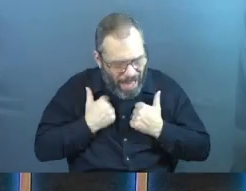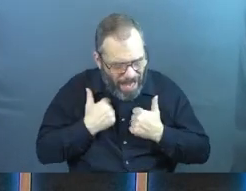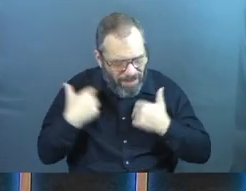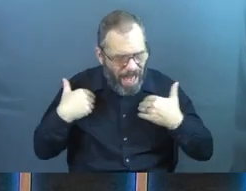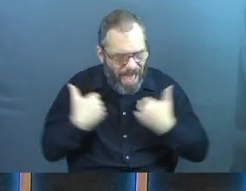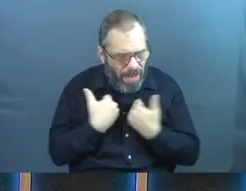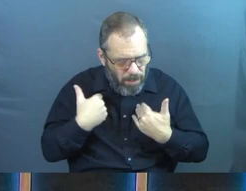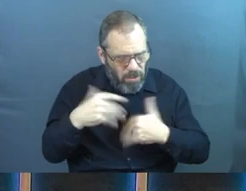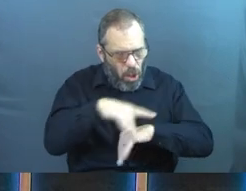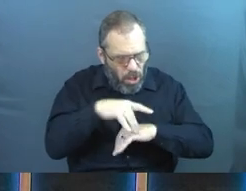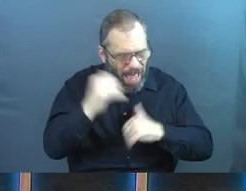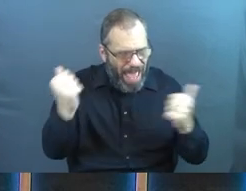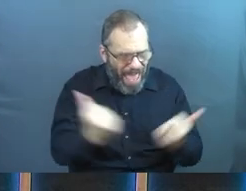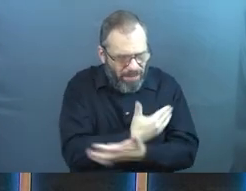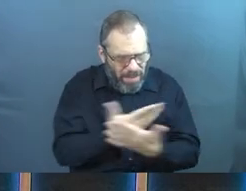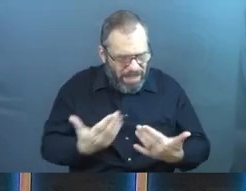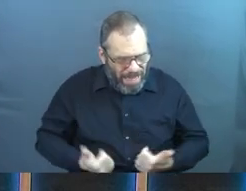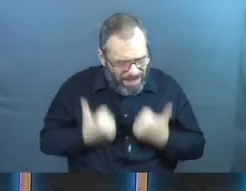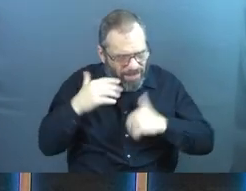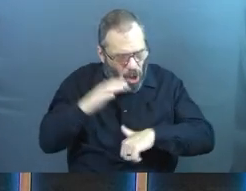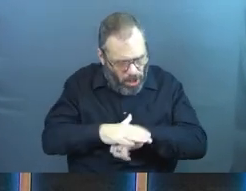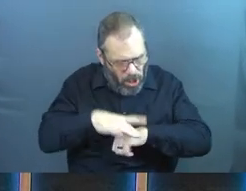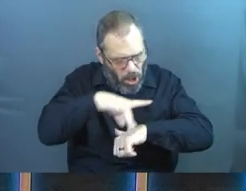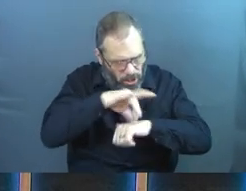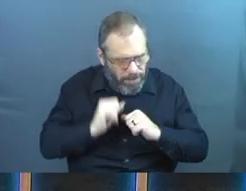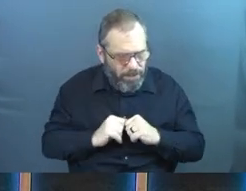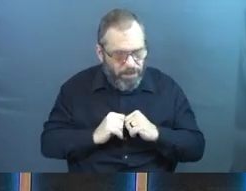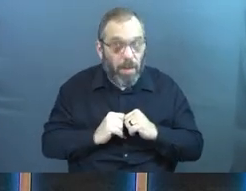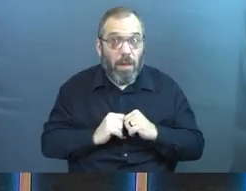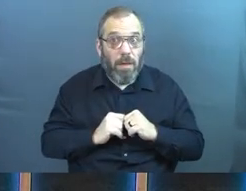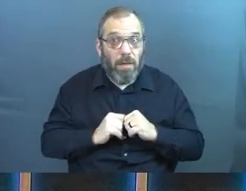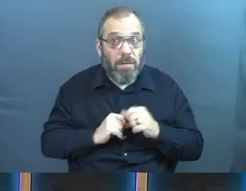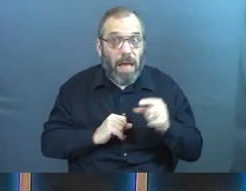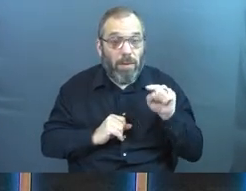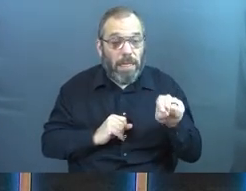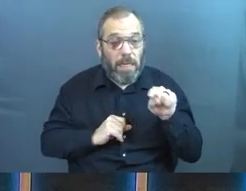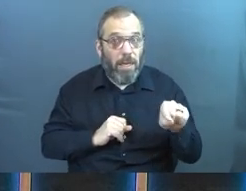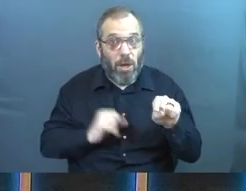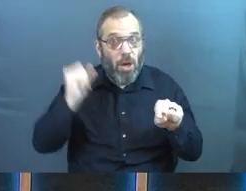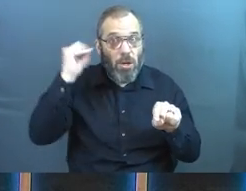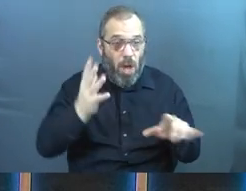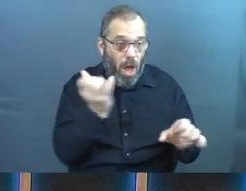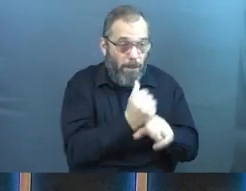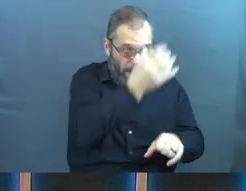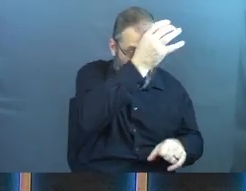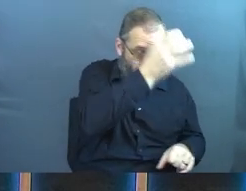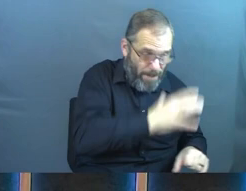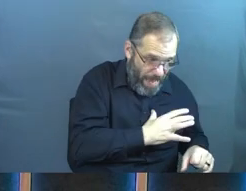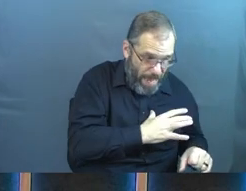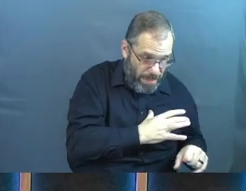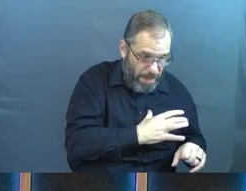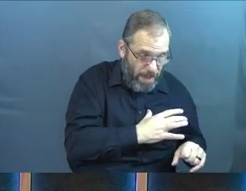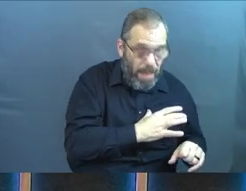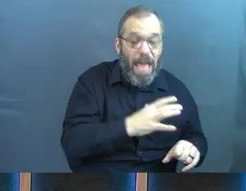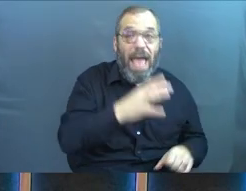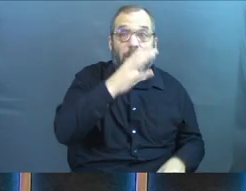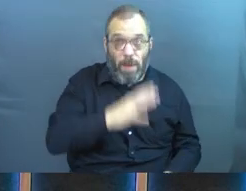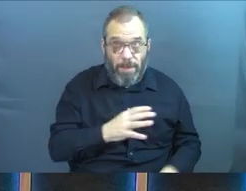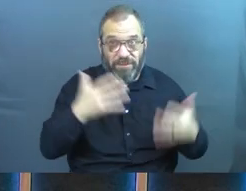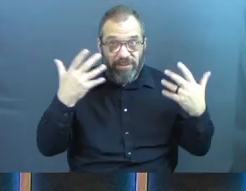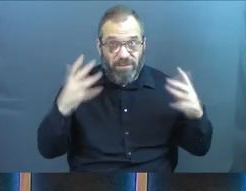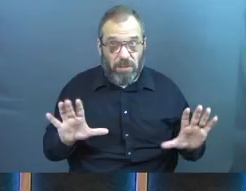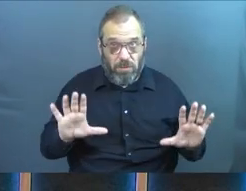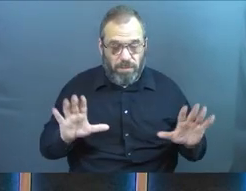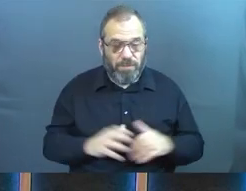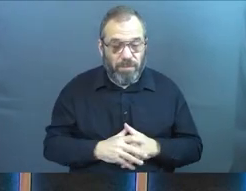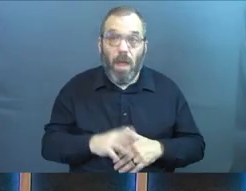all the earth and over every creeping thing that creeps on the earth." Now this is right away. God creates men and women,